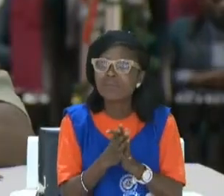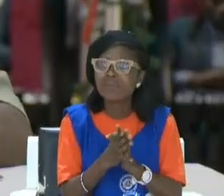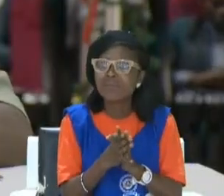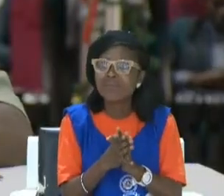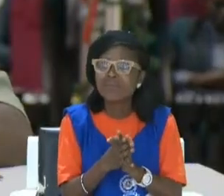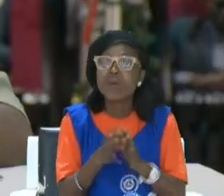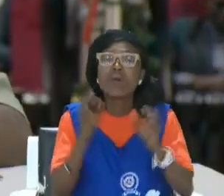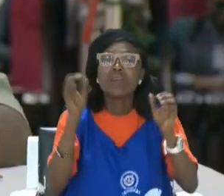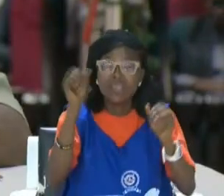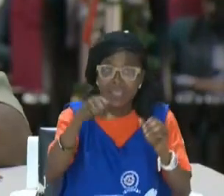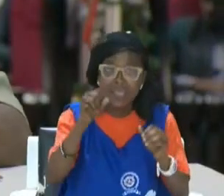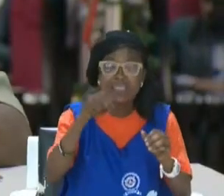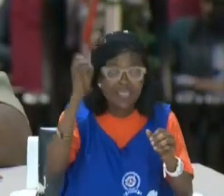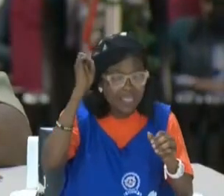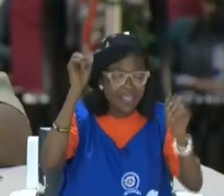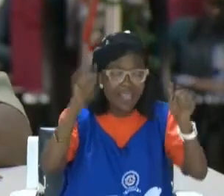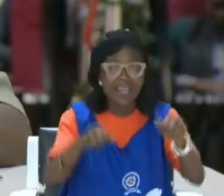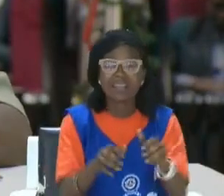Oh yes, he can.